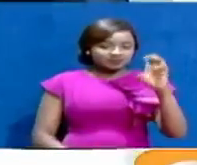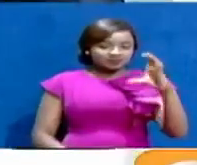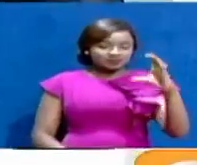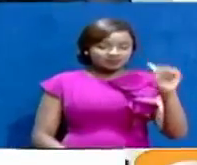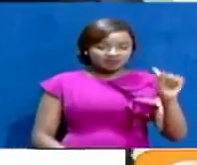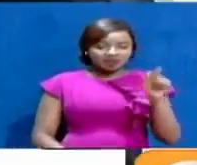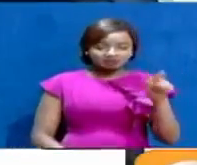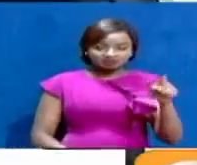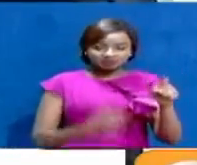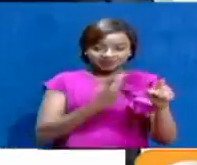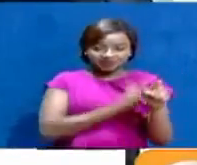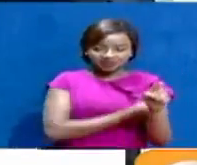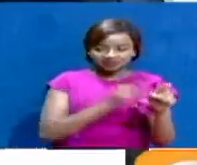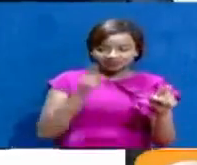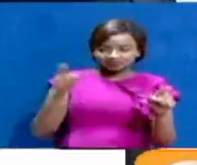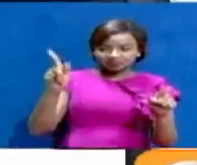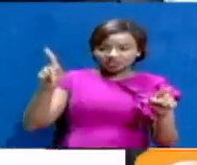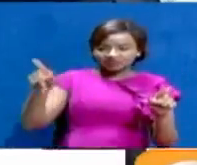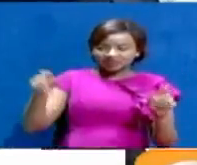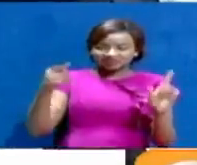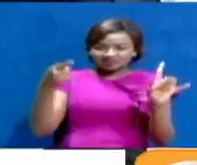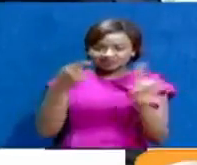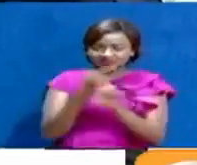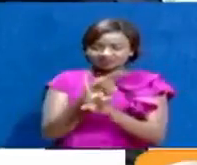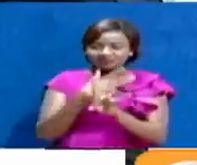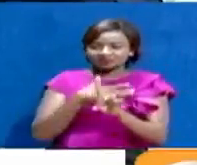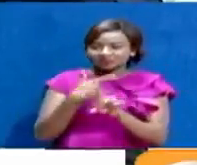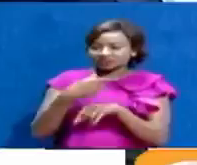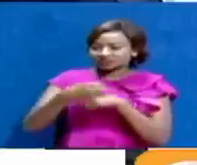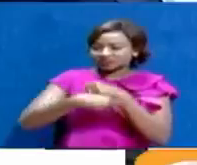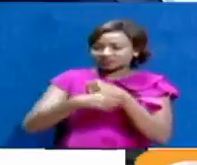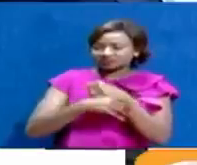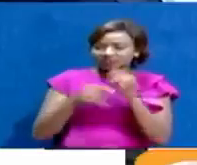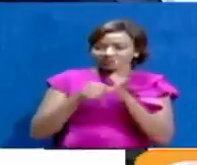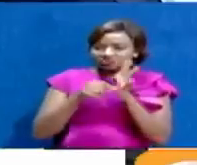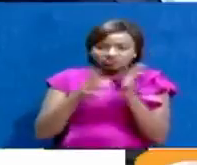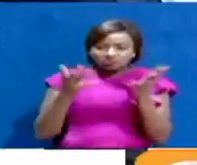Just break it down for us, if you will.